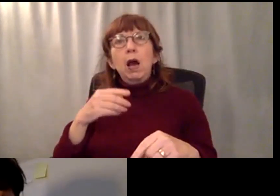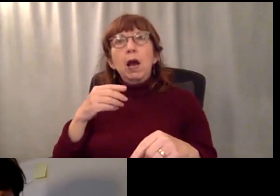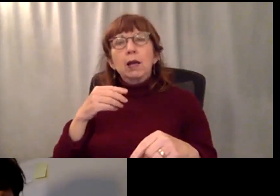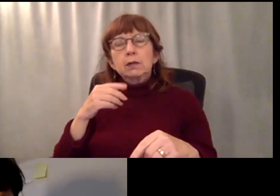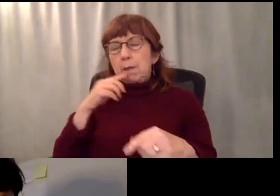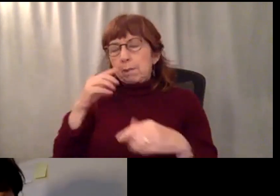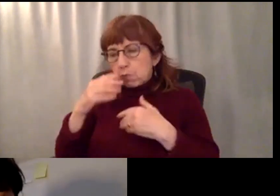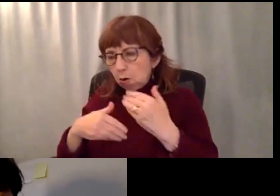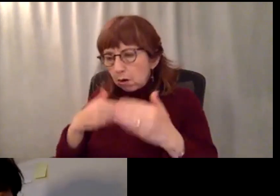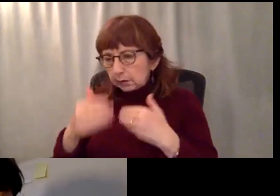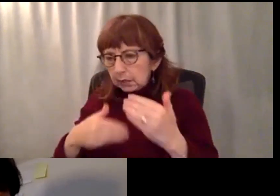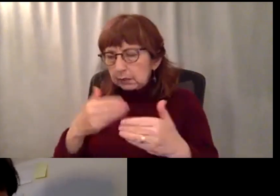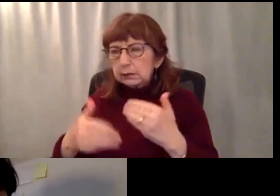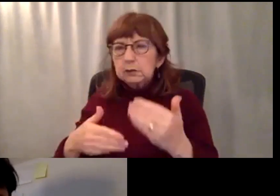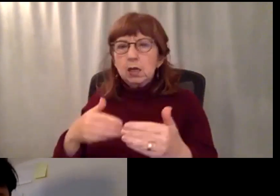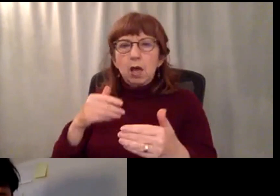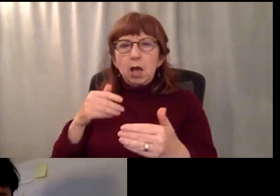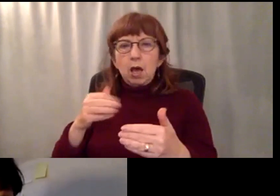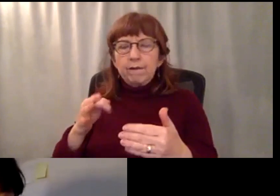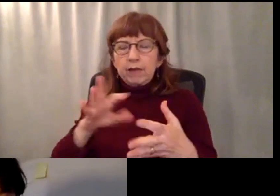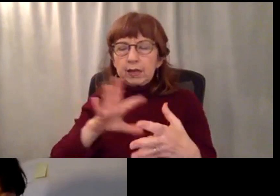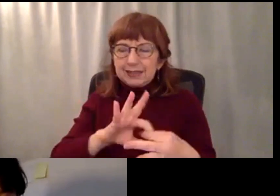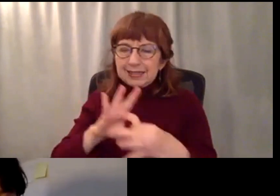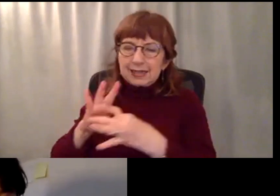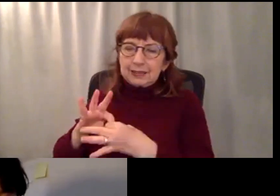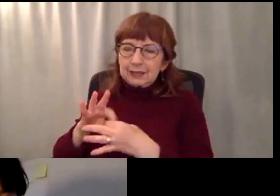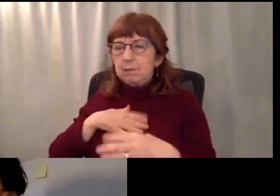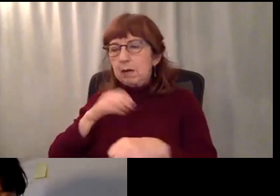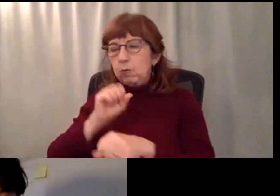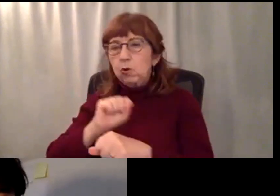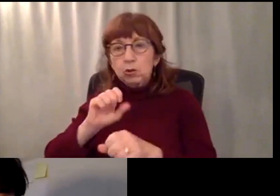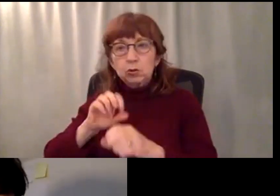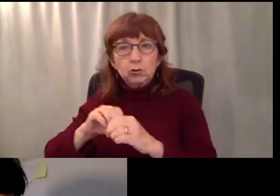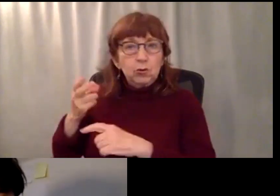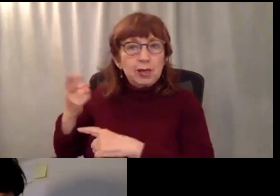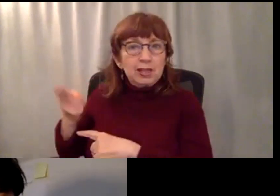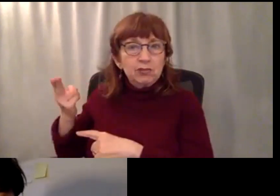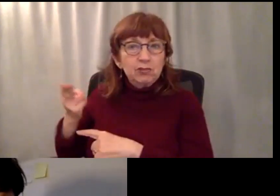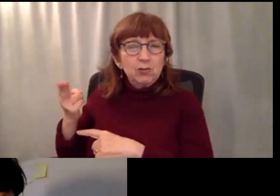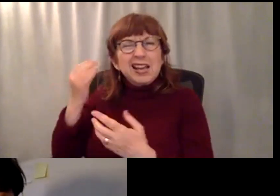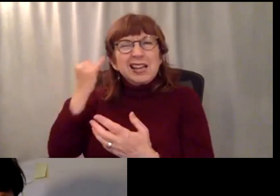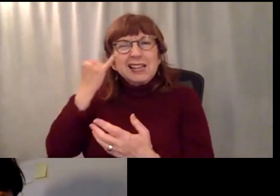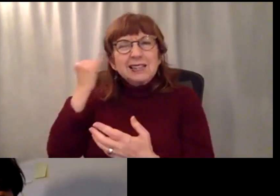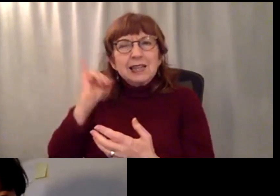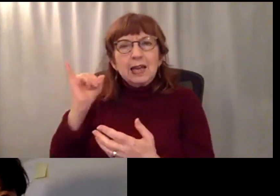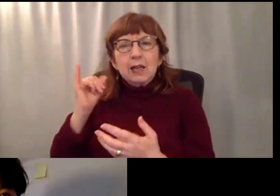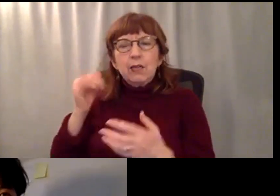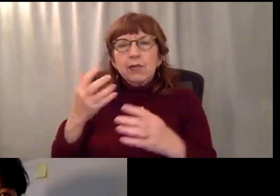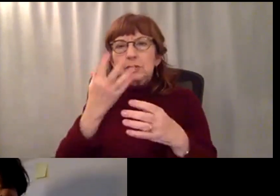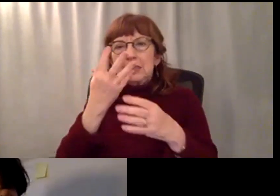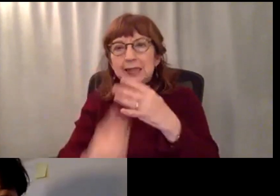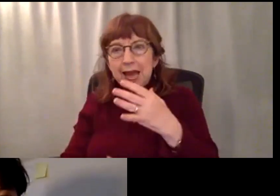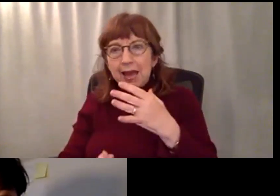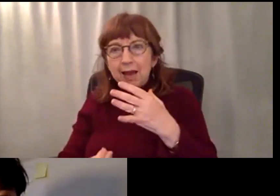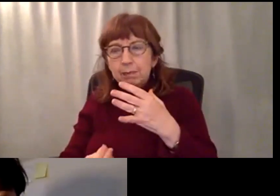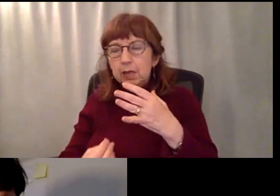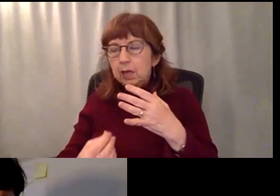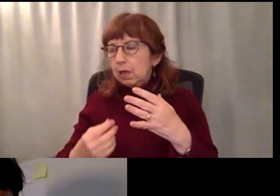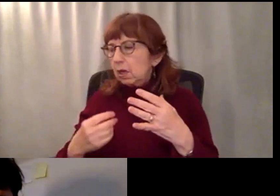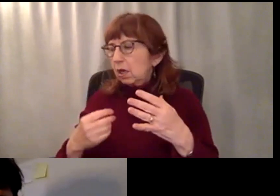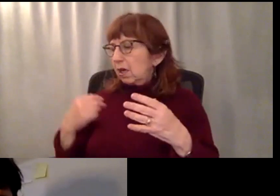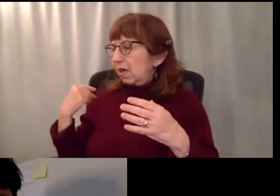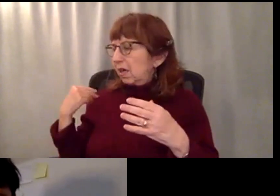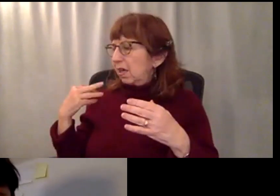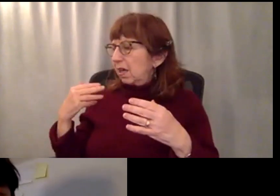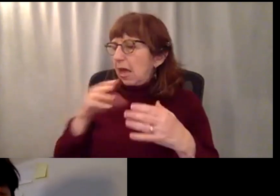process of my work to, you know, fill in a gap and insert or